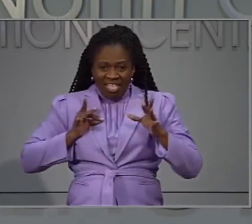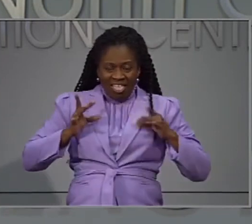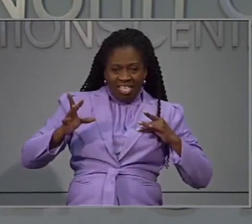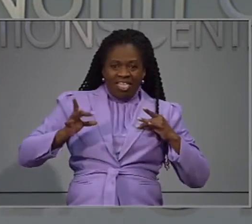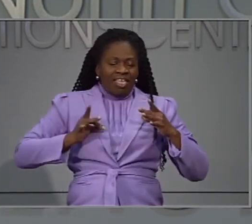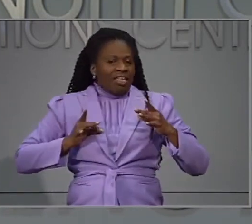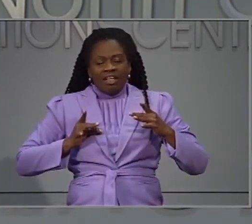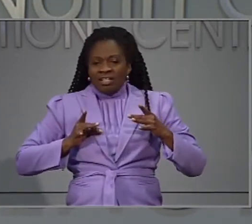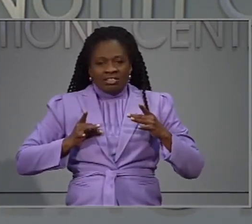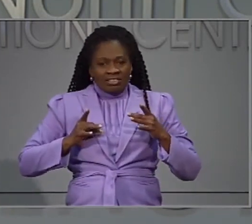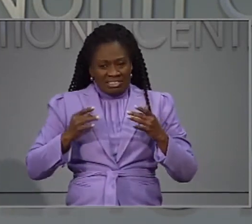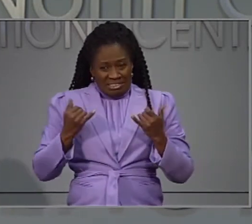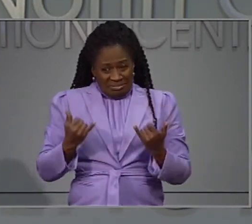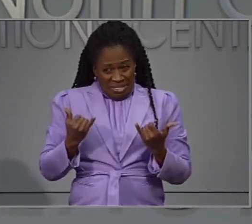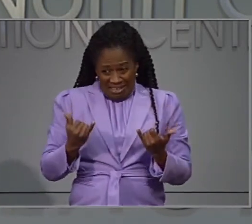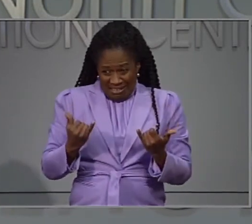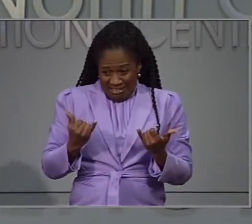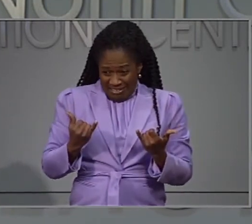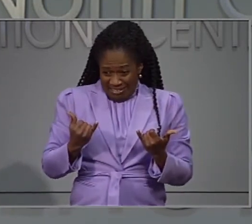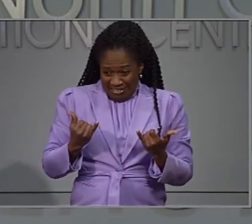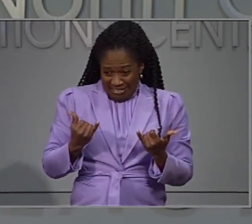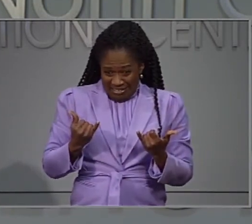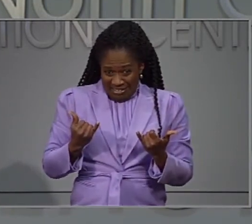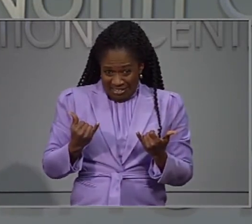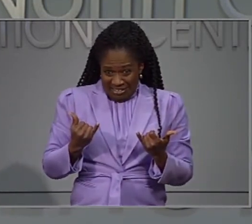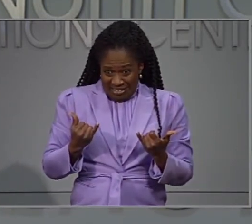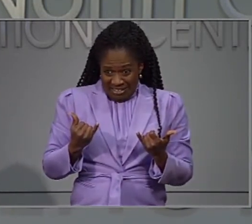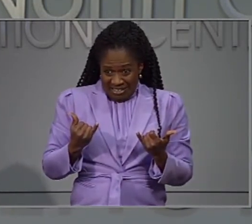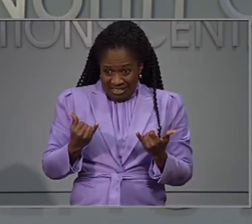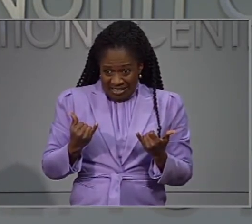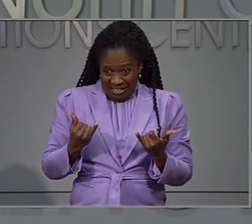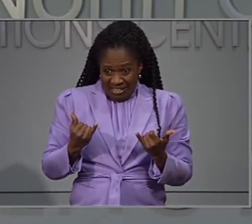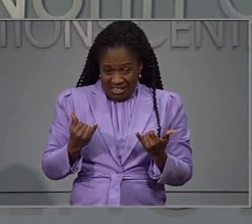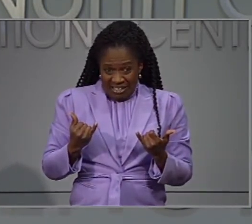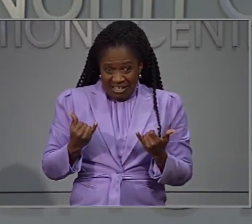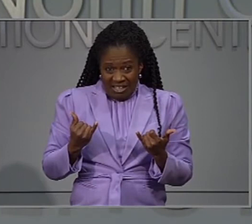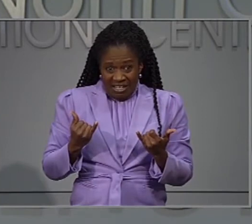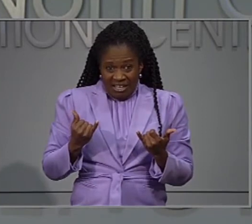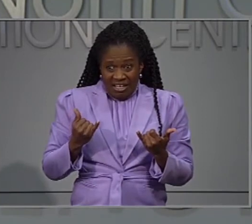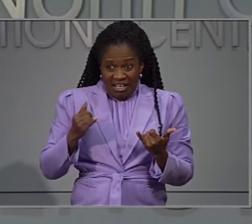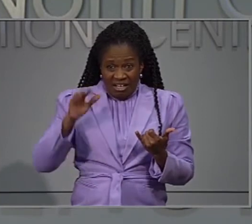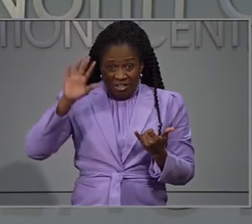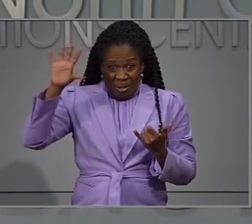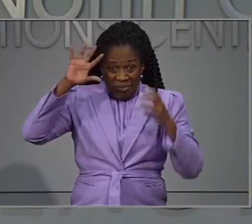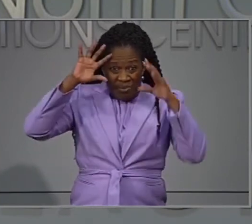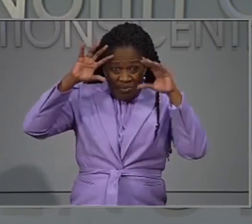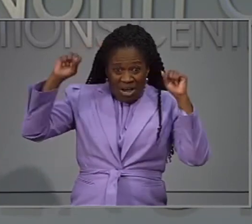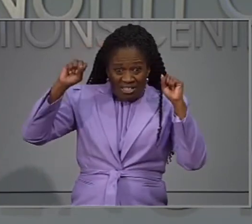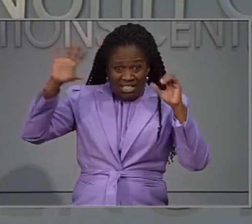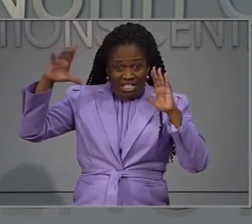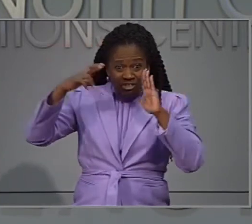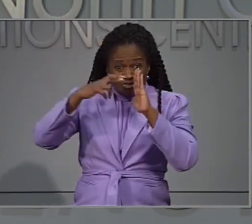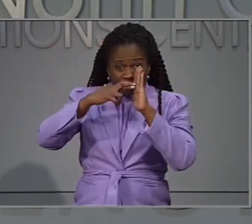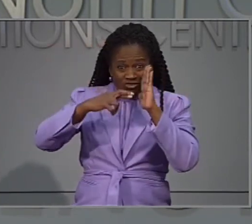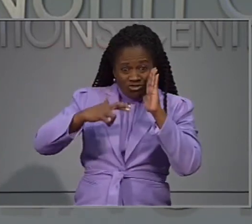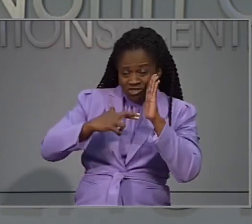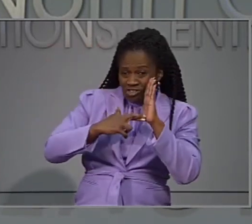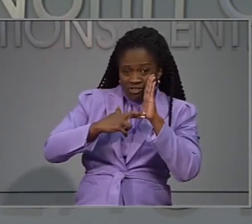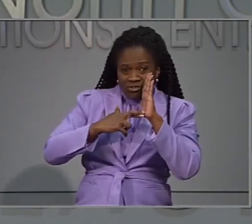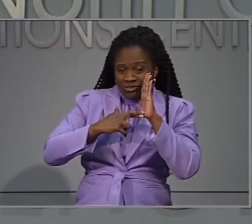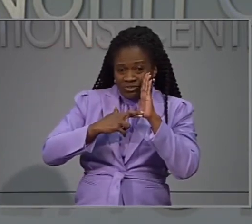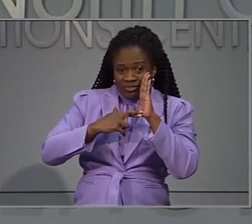especially at a time when the president's own guidelines don't